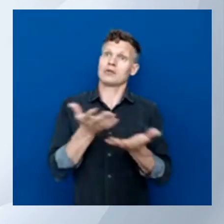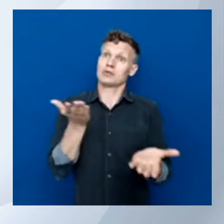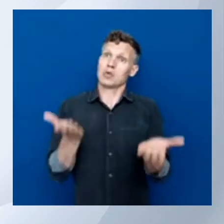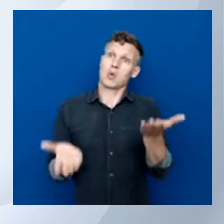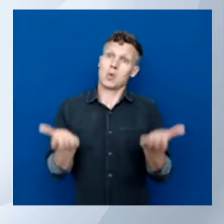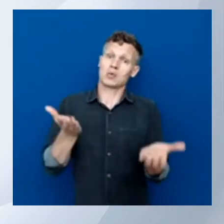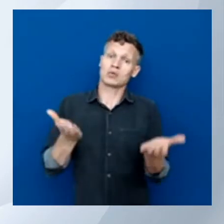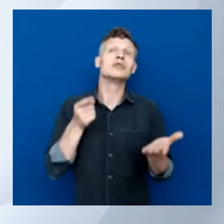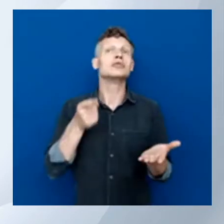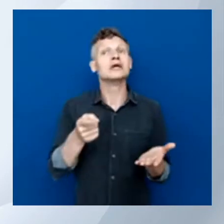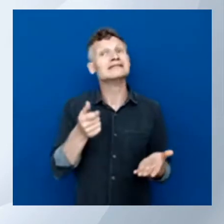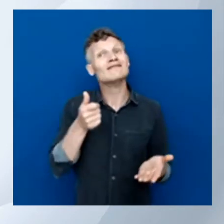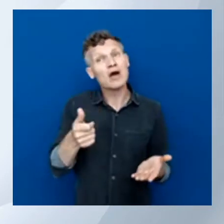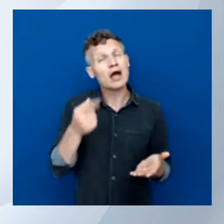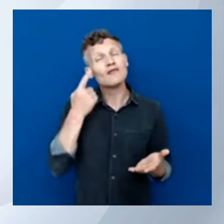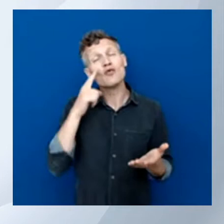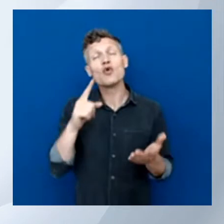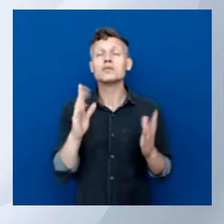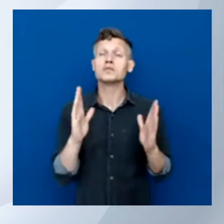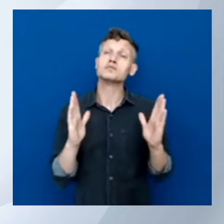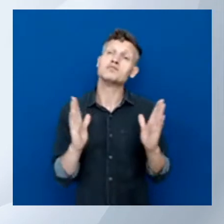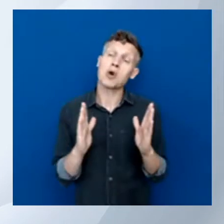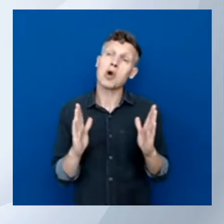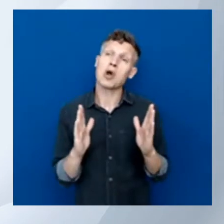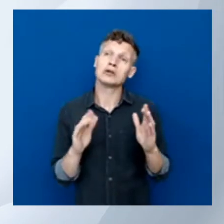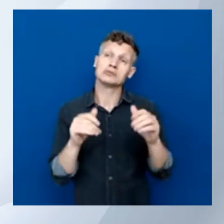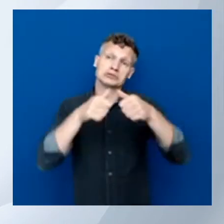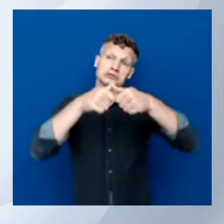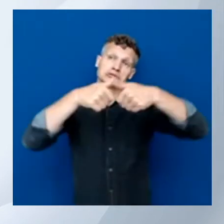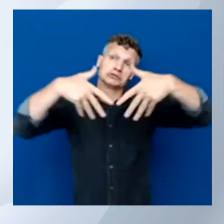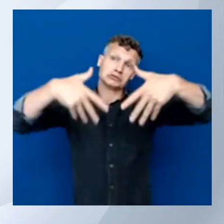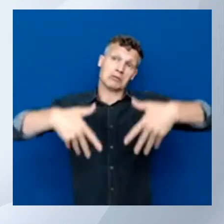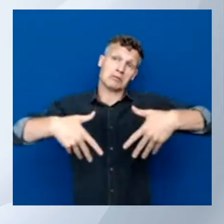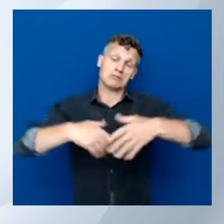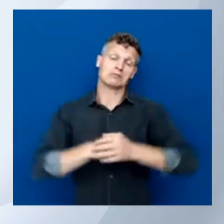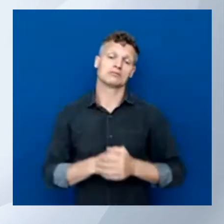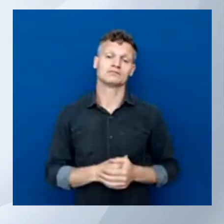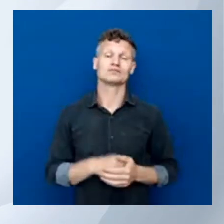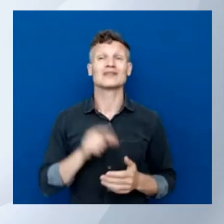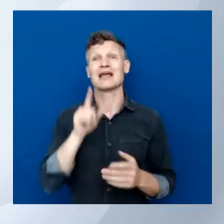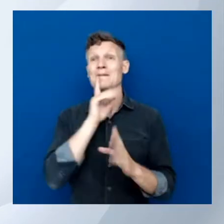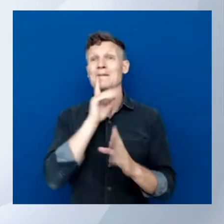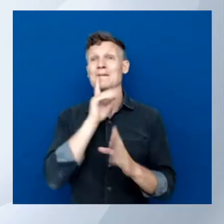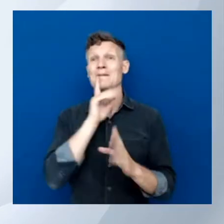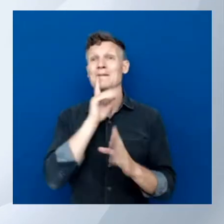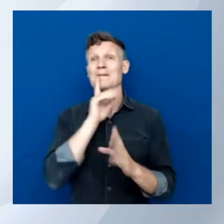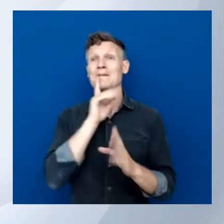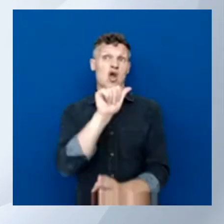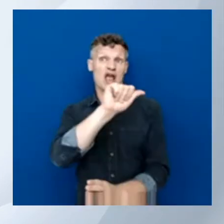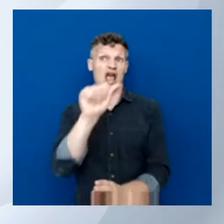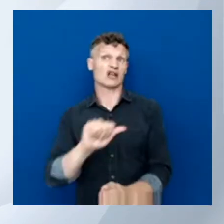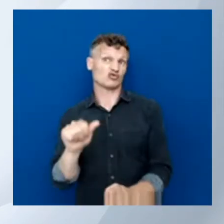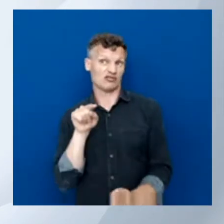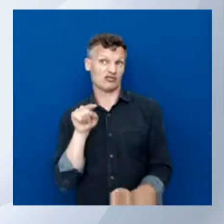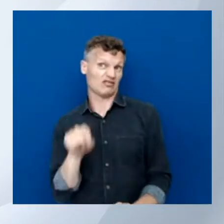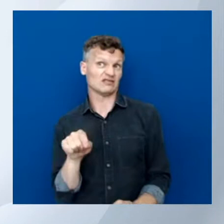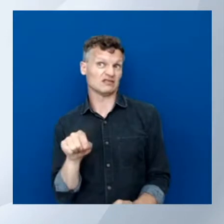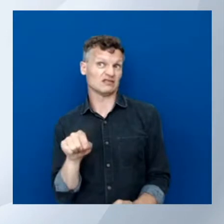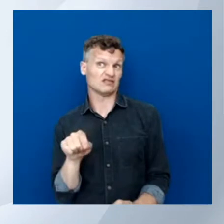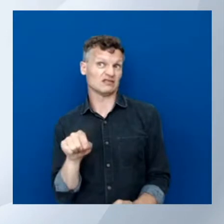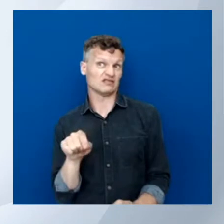And in fact, before Azure really came about, this was the way we would do things. Similarly, when we wanted to do a